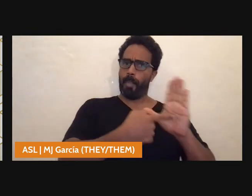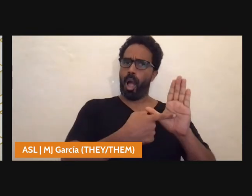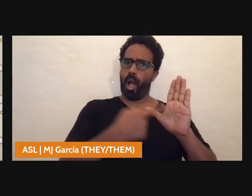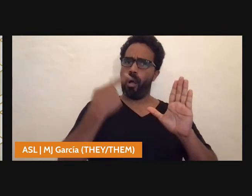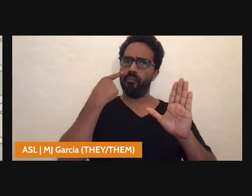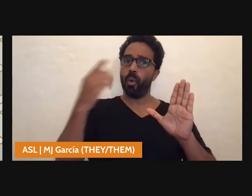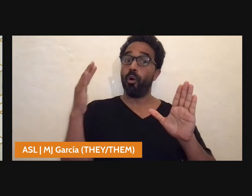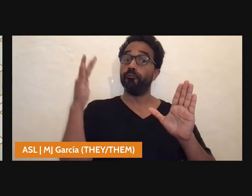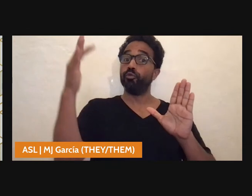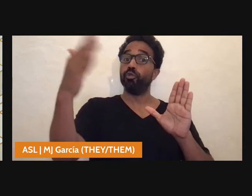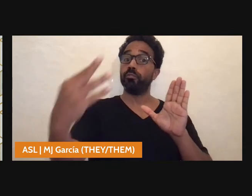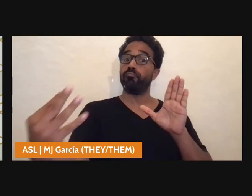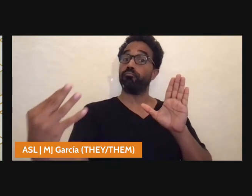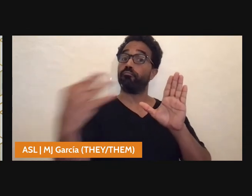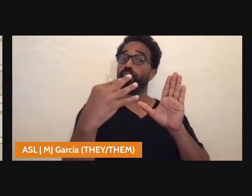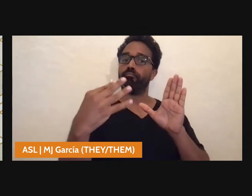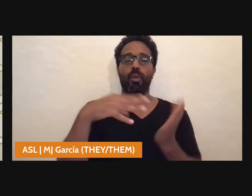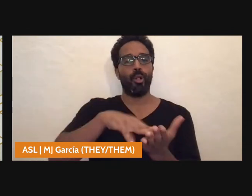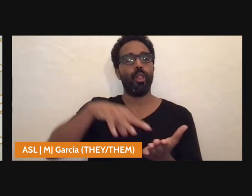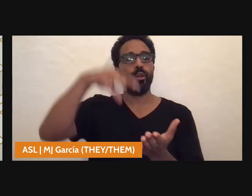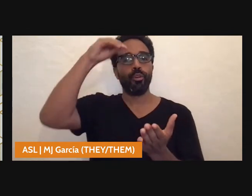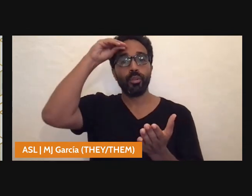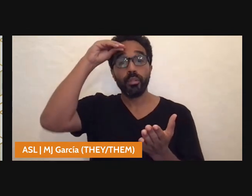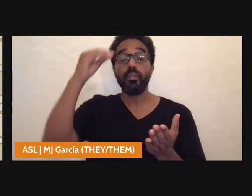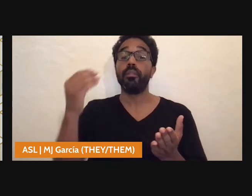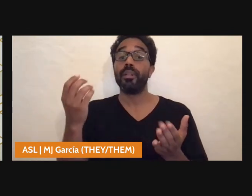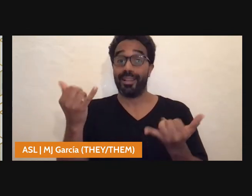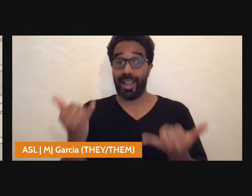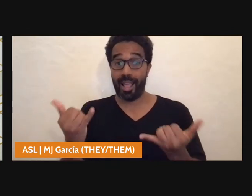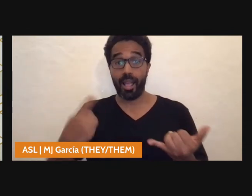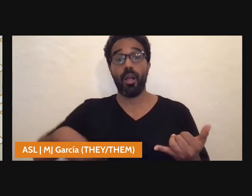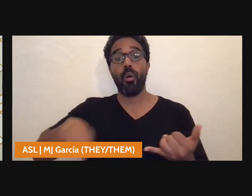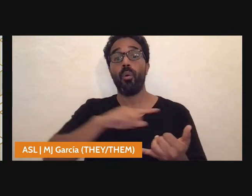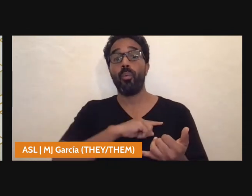to acknowledge the land upon which we are standing.